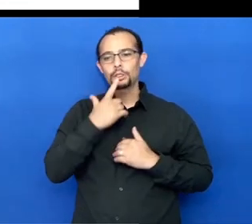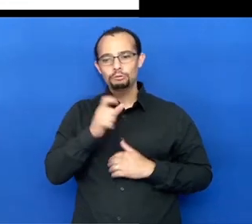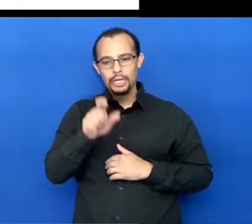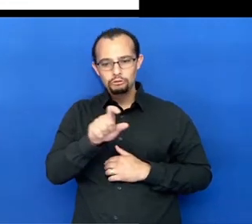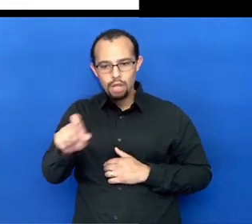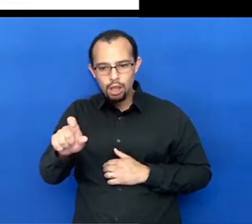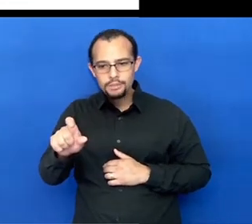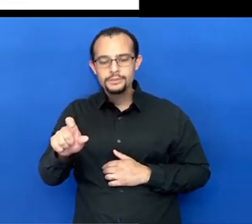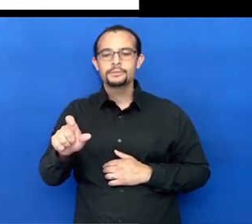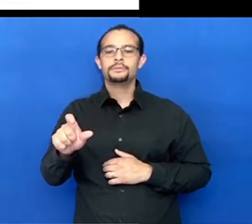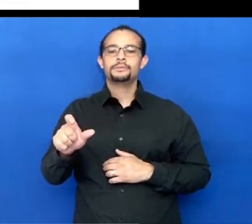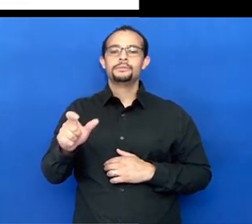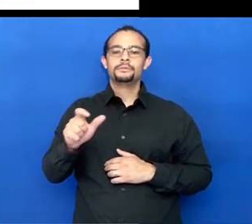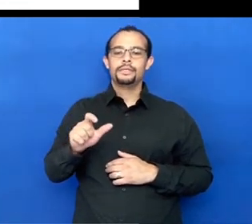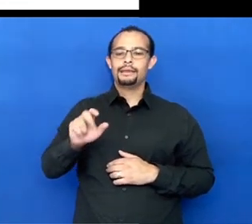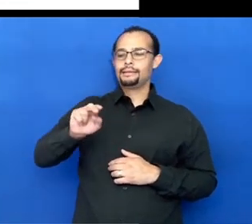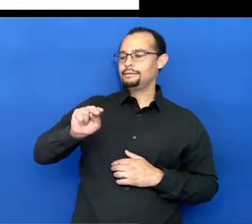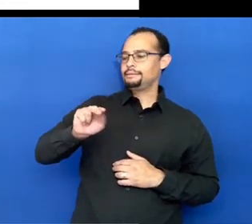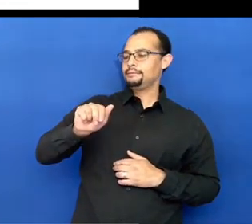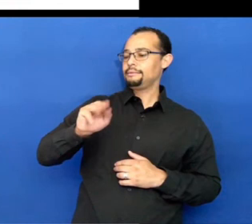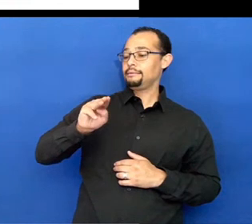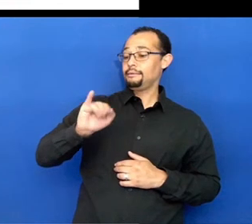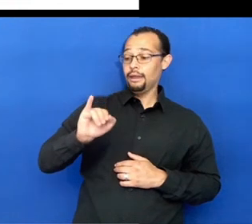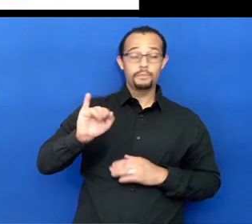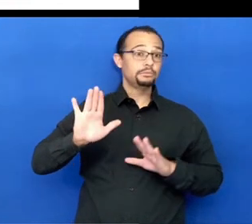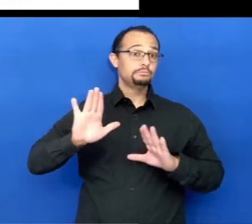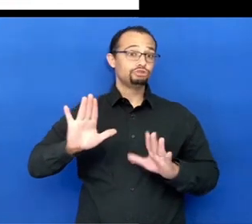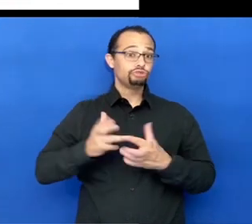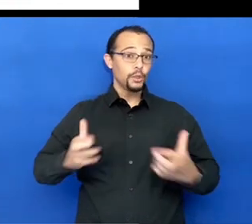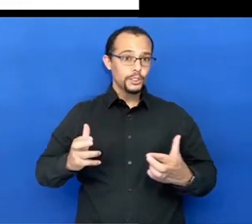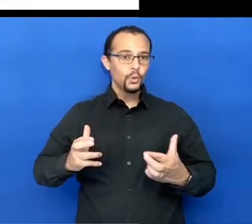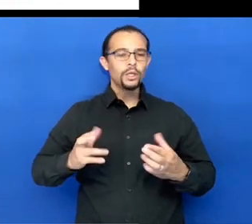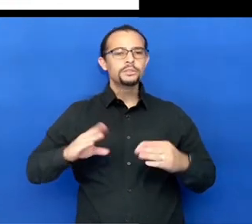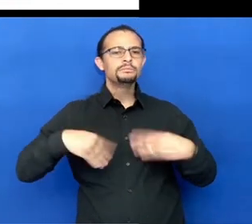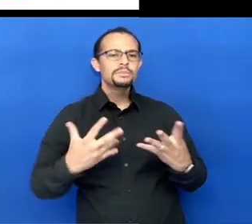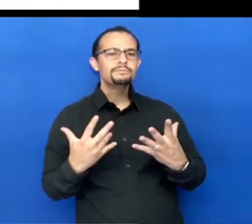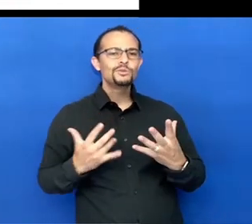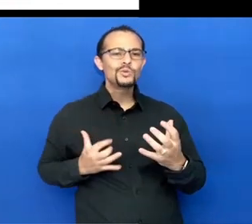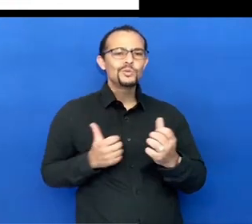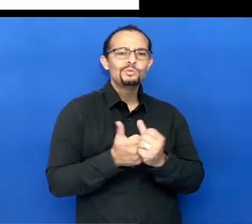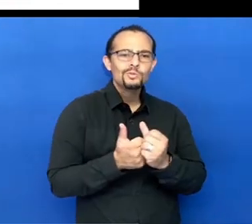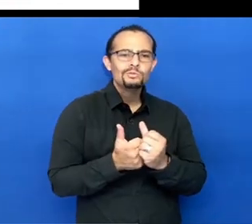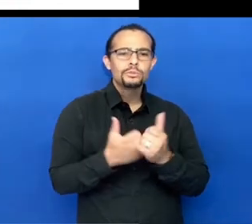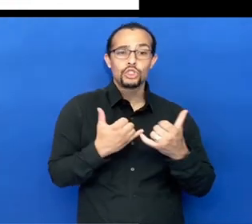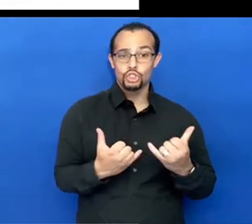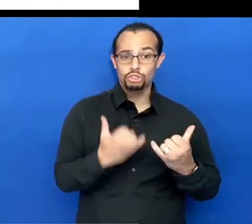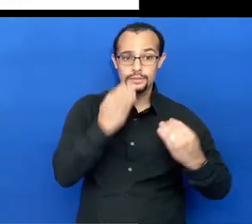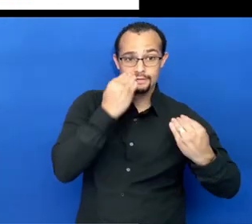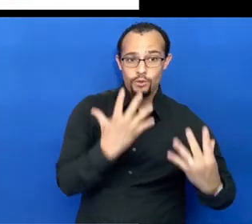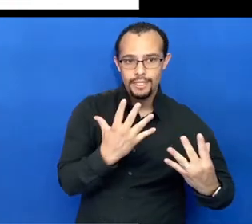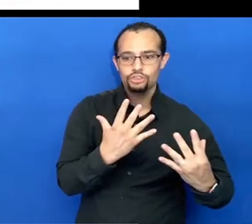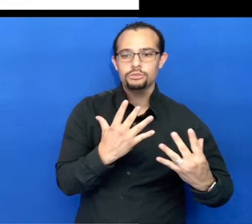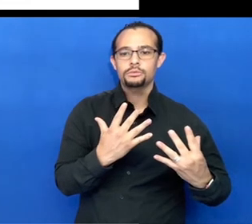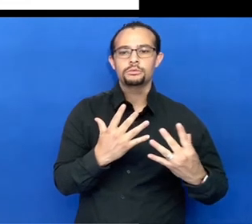And NAMI is also a great resource for updated guidelines for COVID